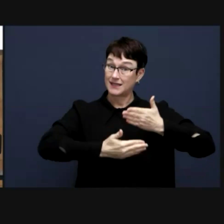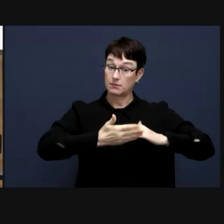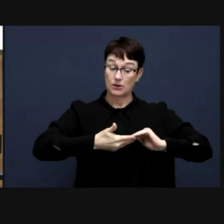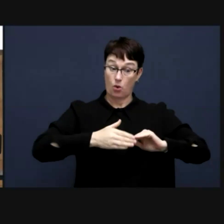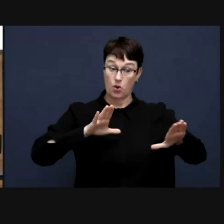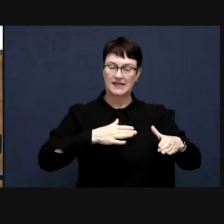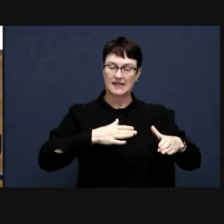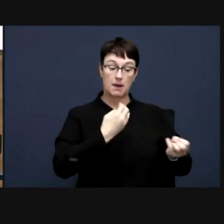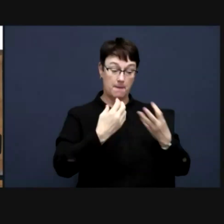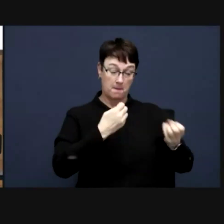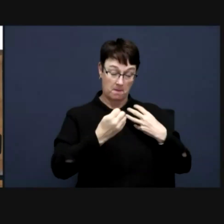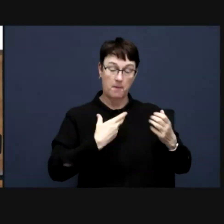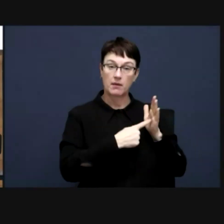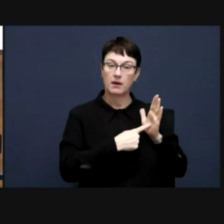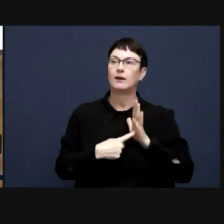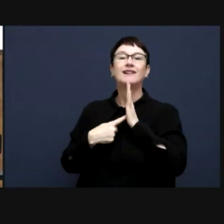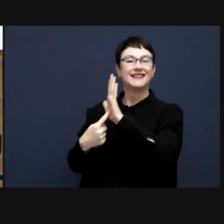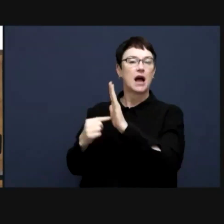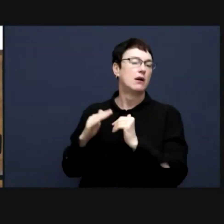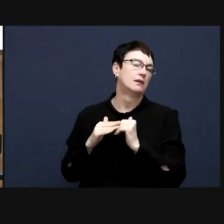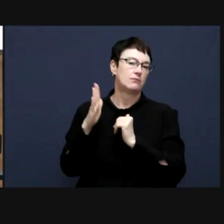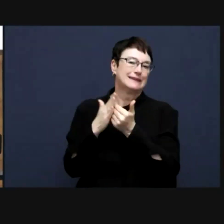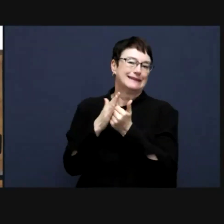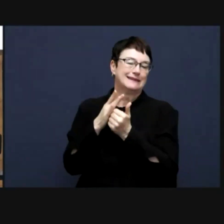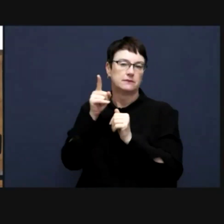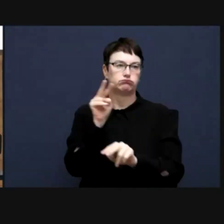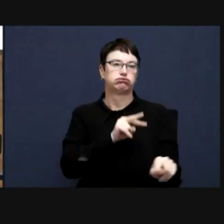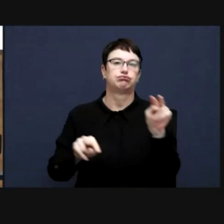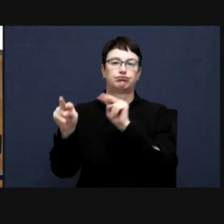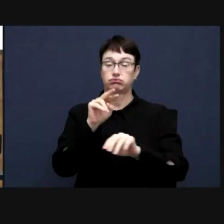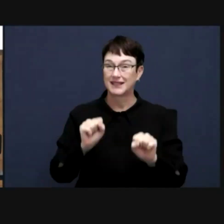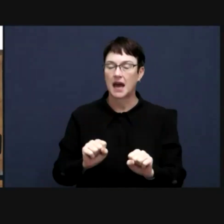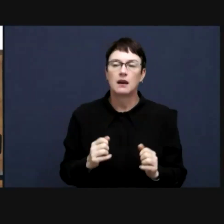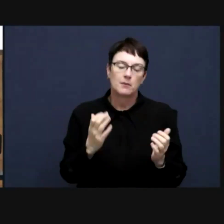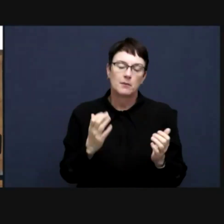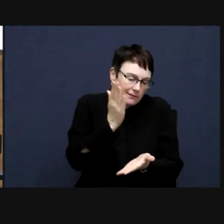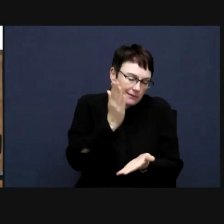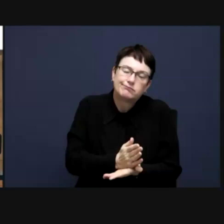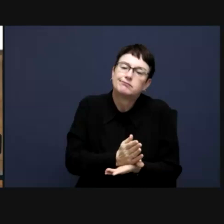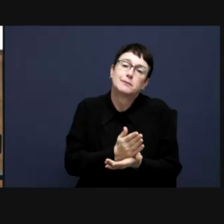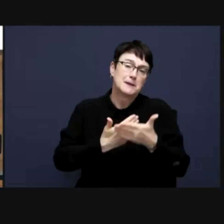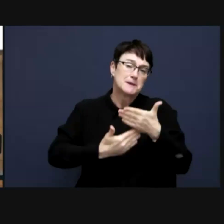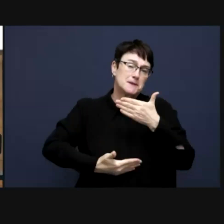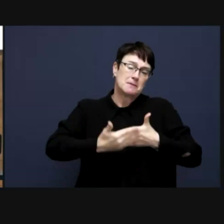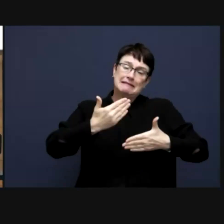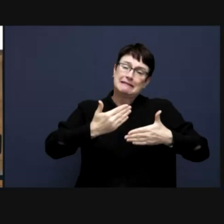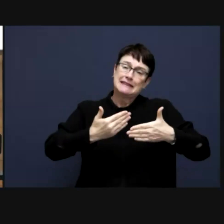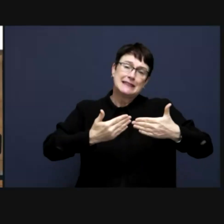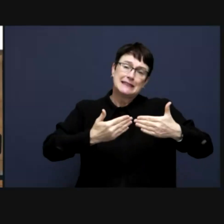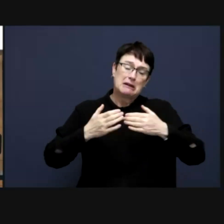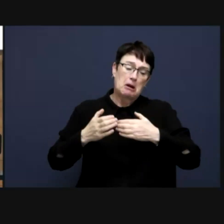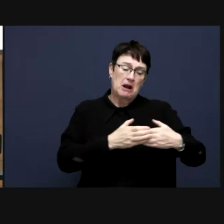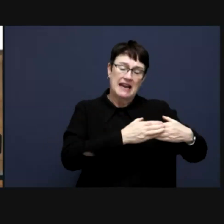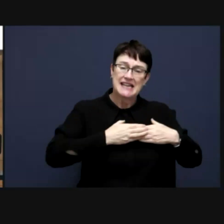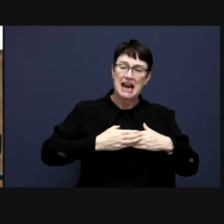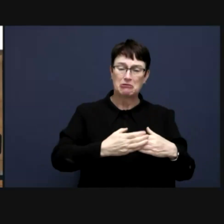do so. Obviously, the disability organizations have their own challenges, I can tell you that, but nevertheless, it's